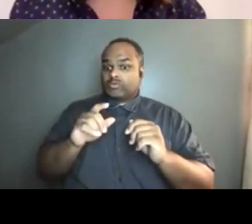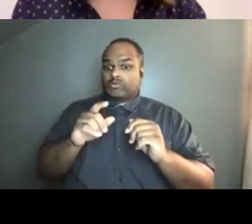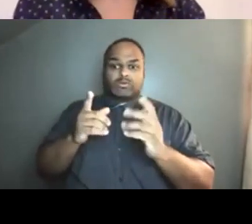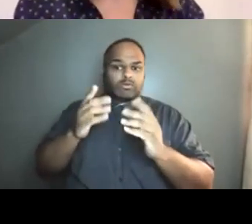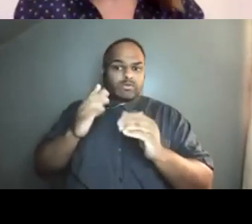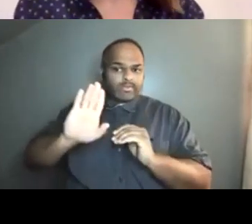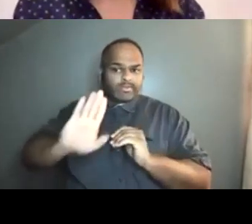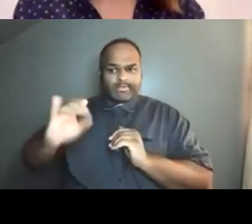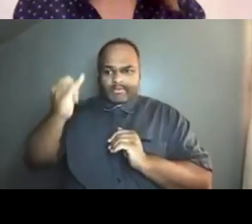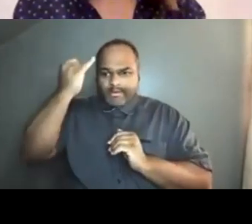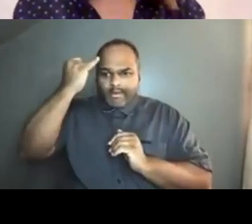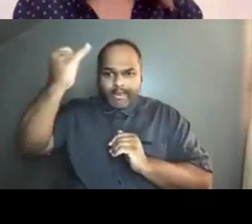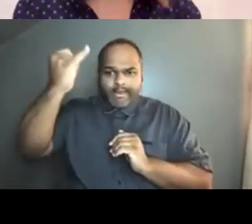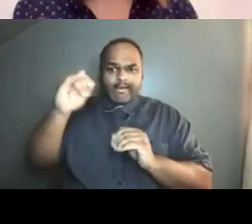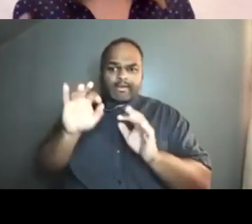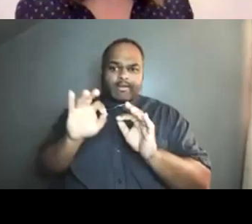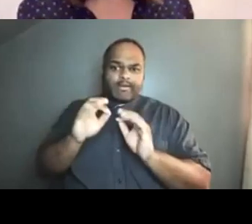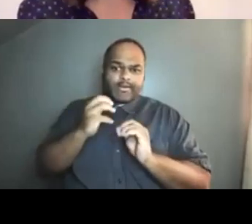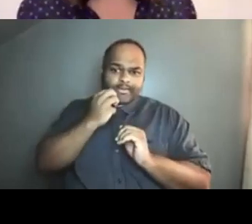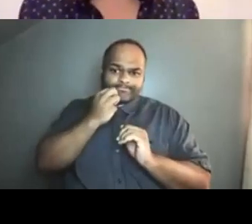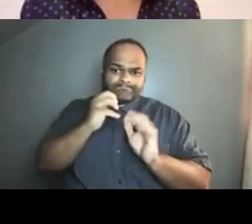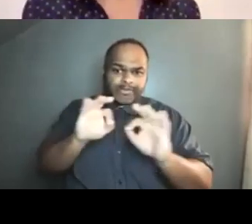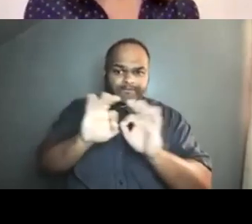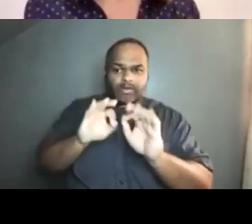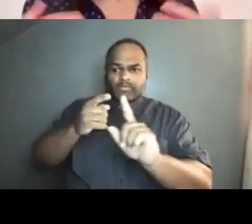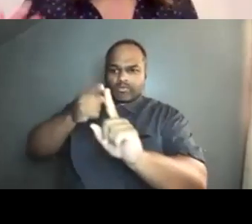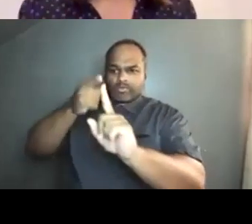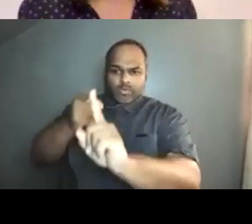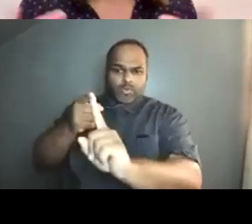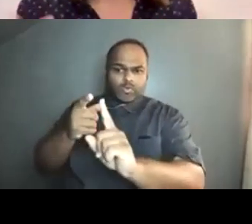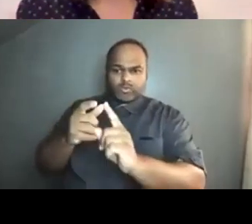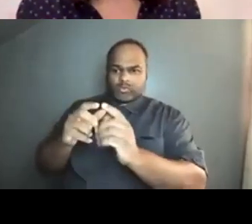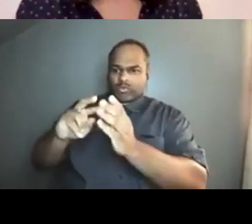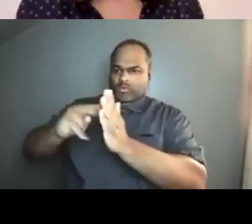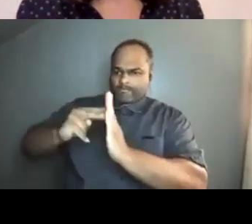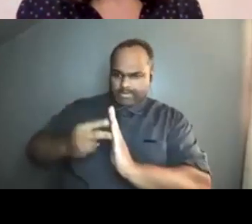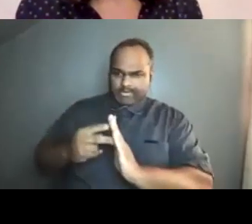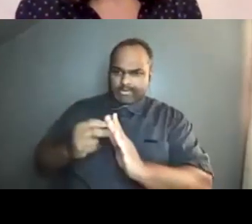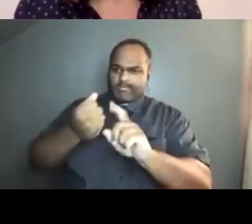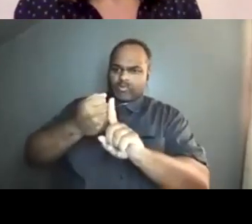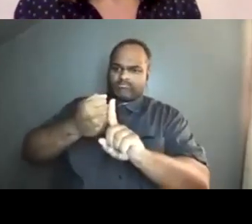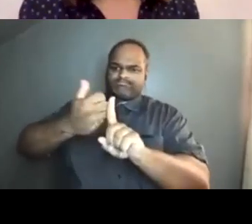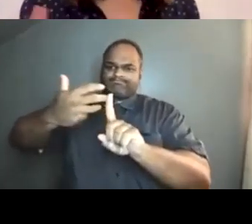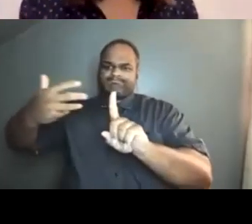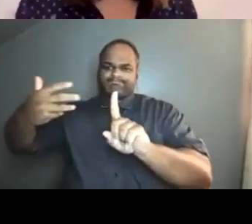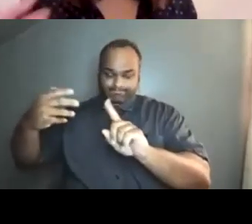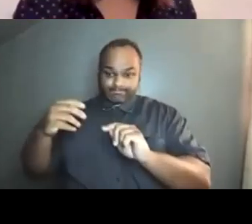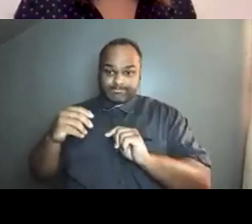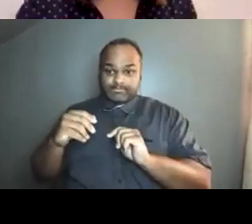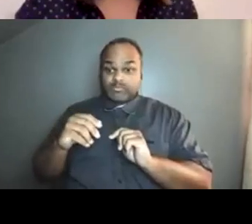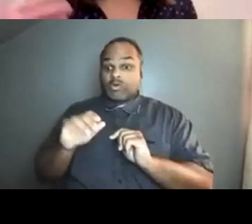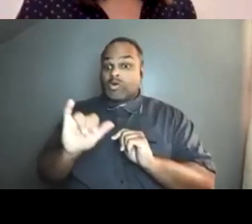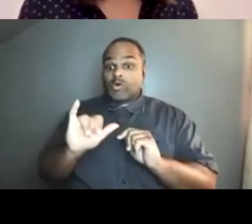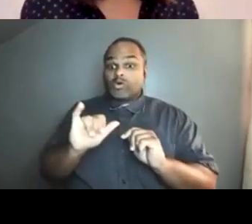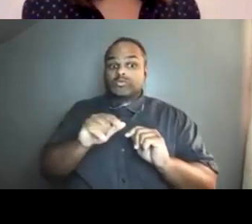ideology and values and goals, it also gives, it also pushes